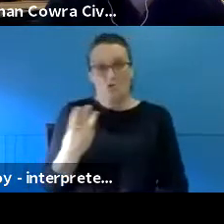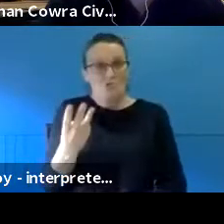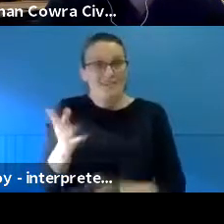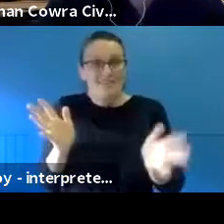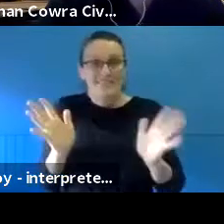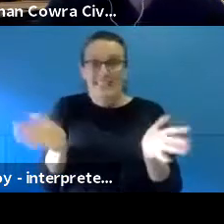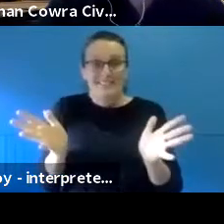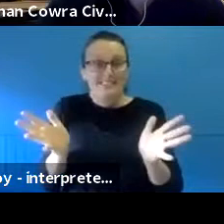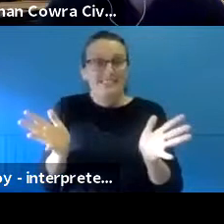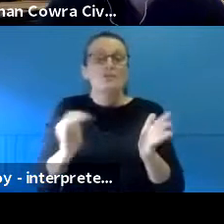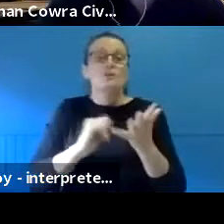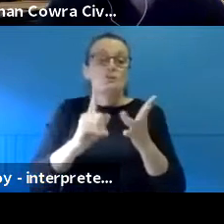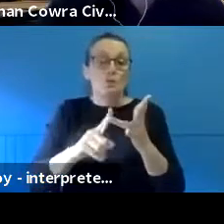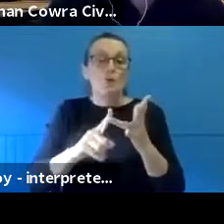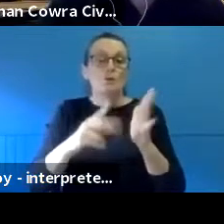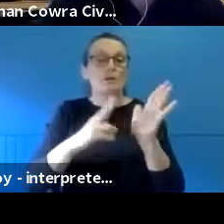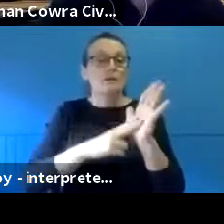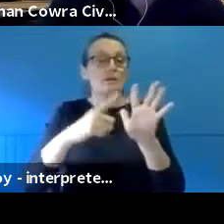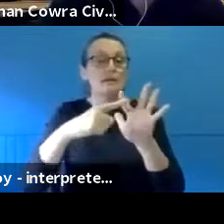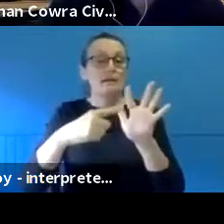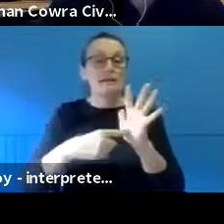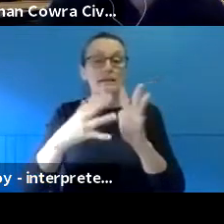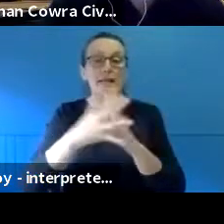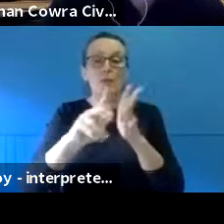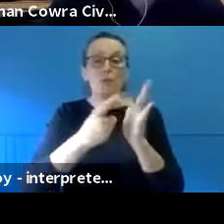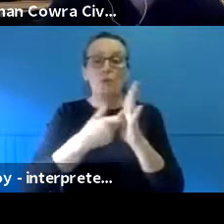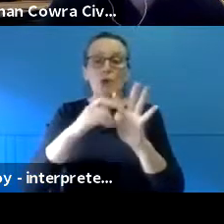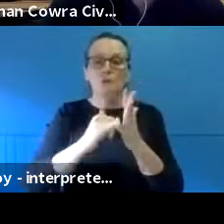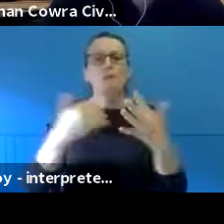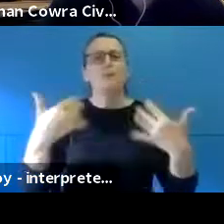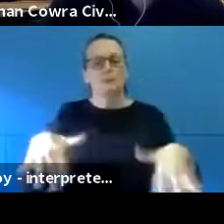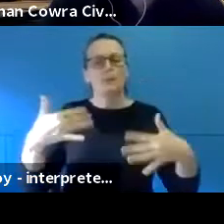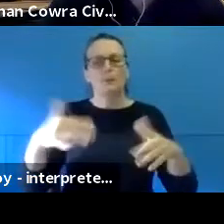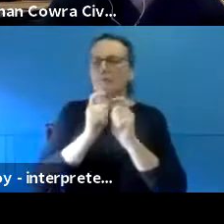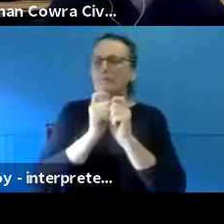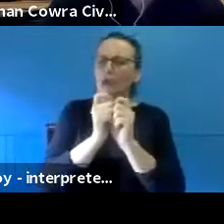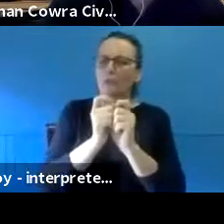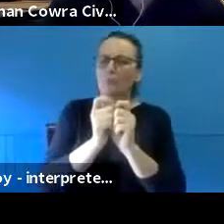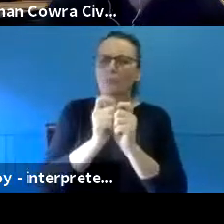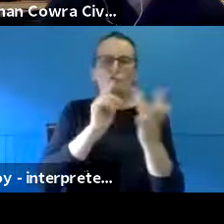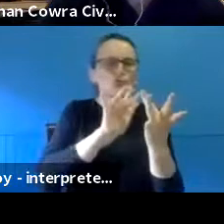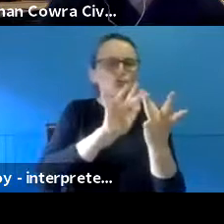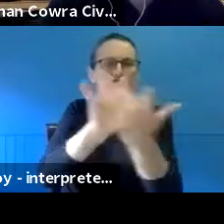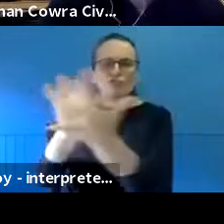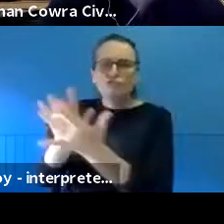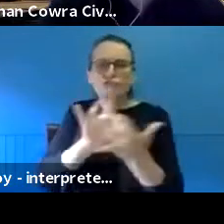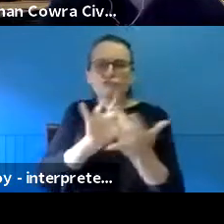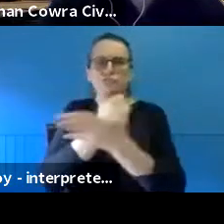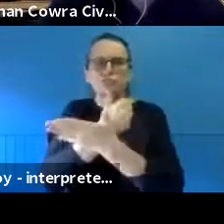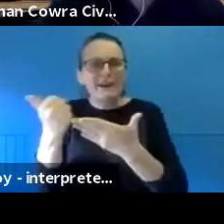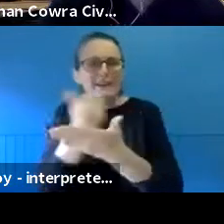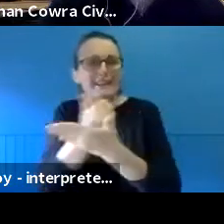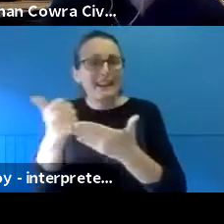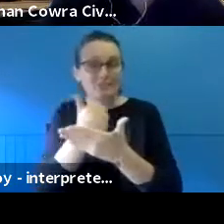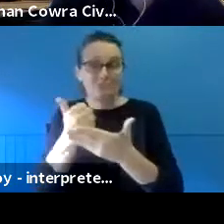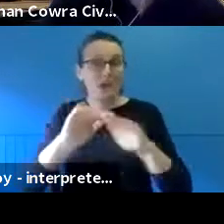The networks have been really valuable for me, and connecting to people on a more regular basis than we would